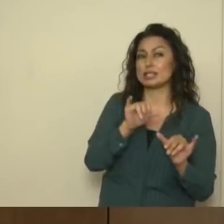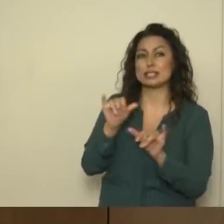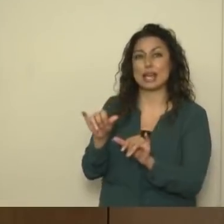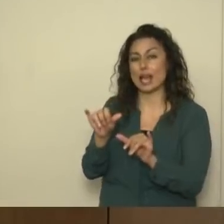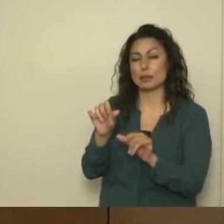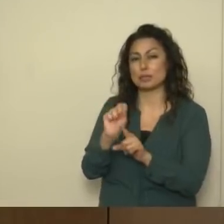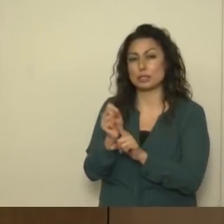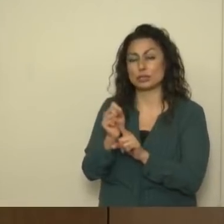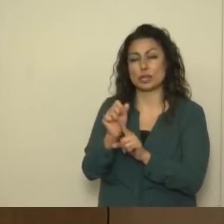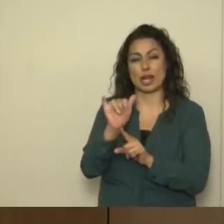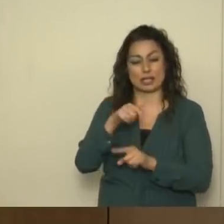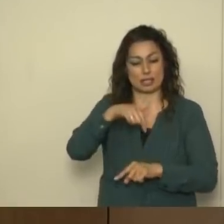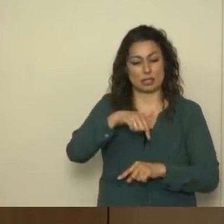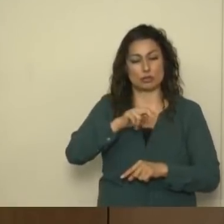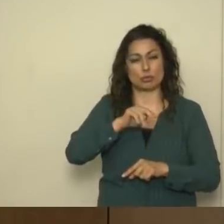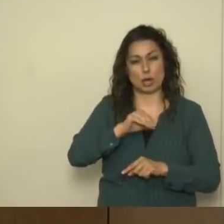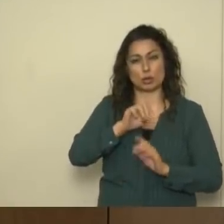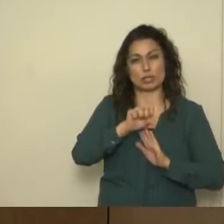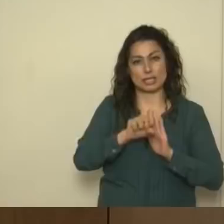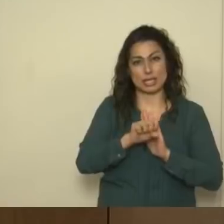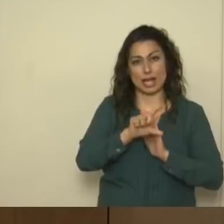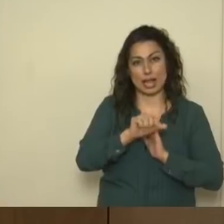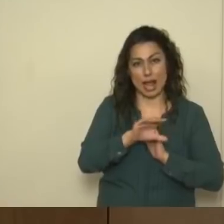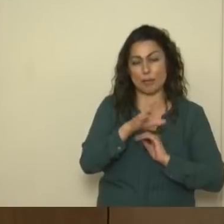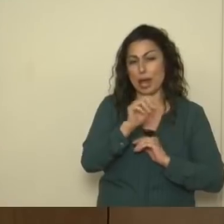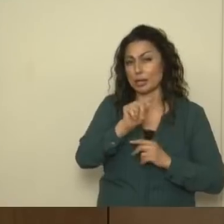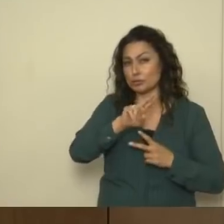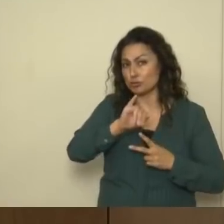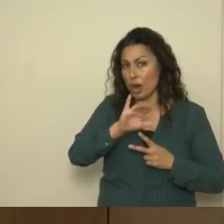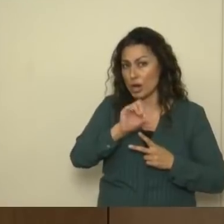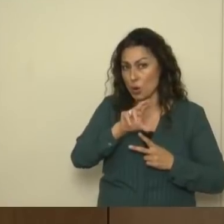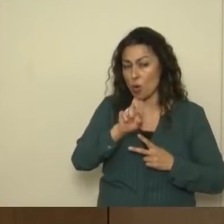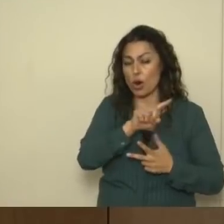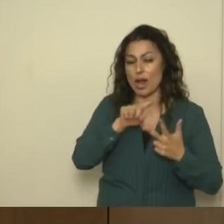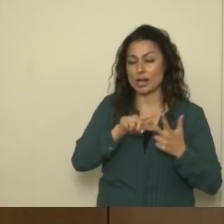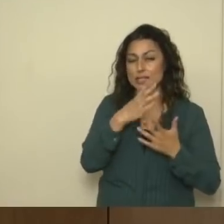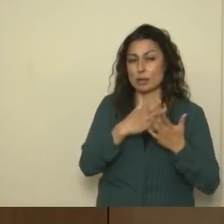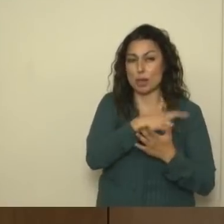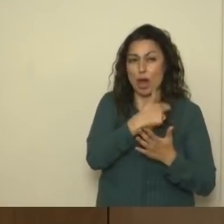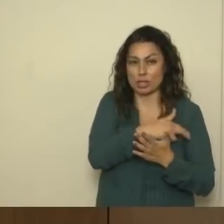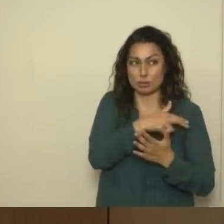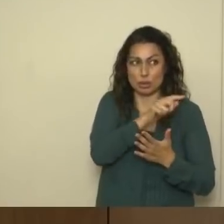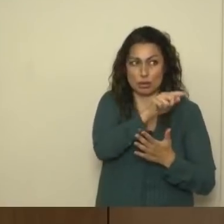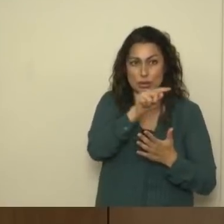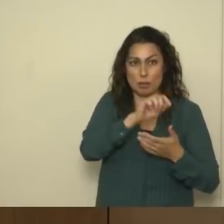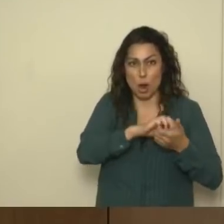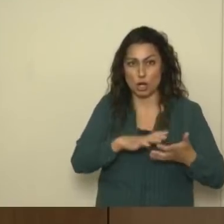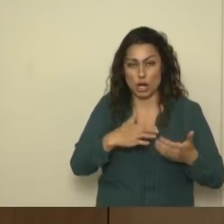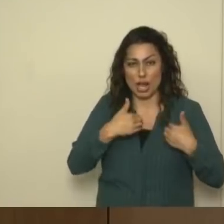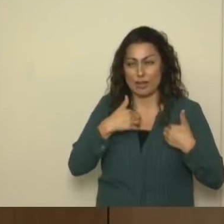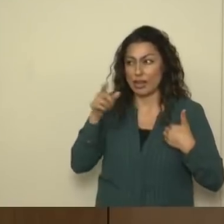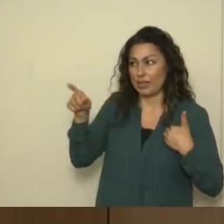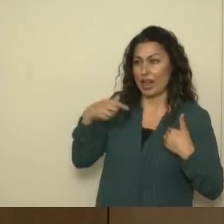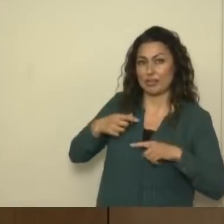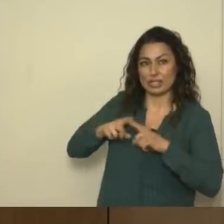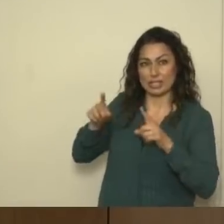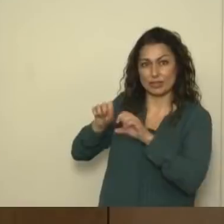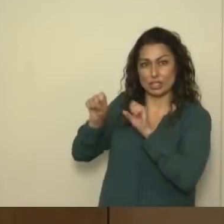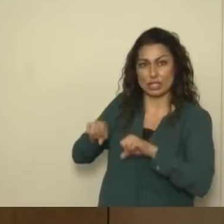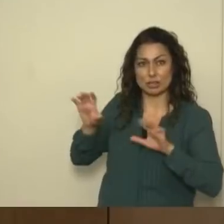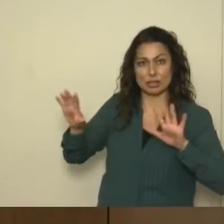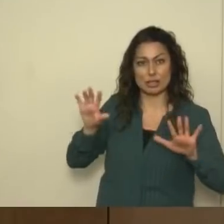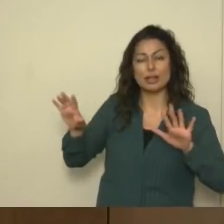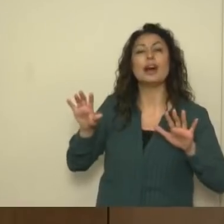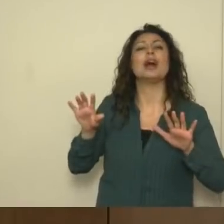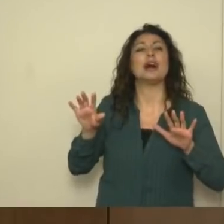that the New Mexico State Lab and Tricor and some of our hospital partners have. And as a result, it's taking way too long.